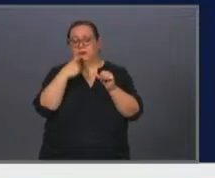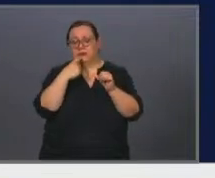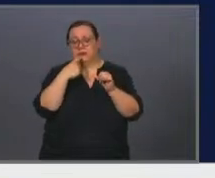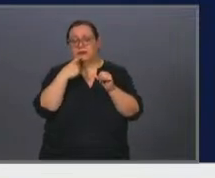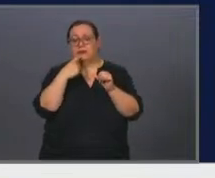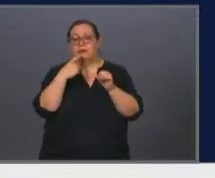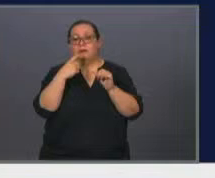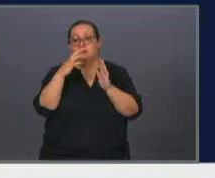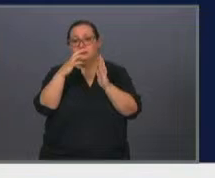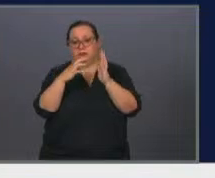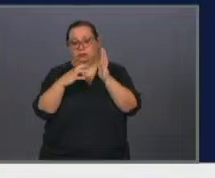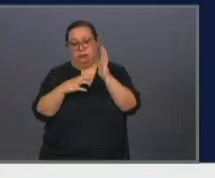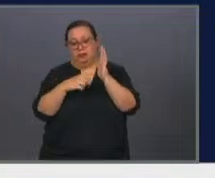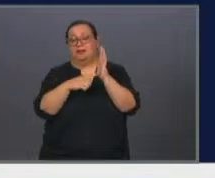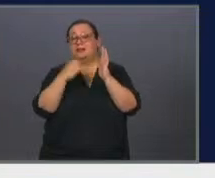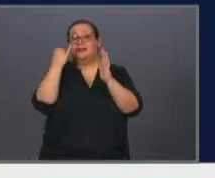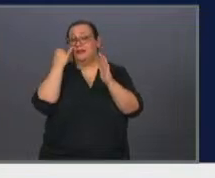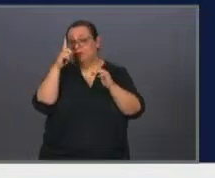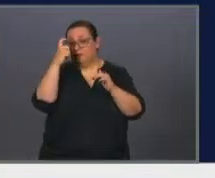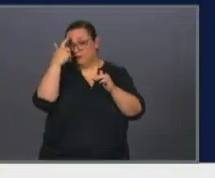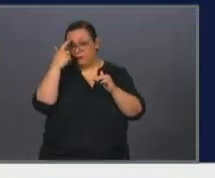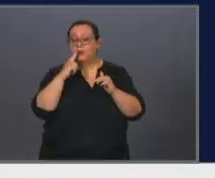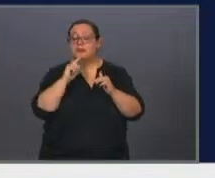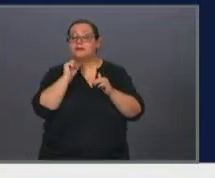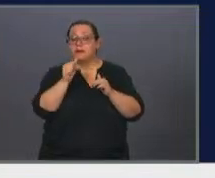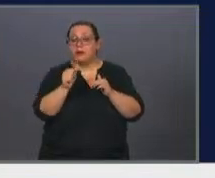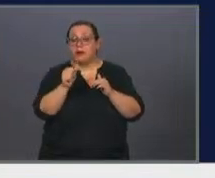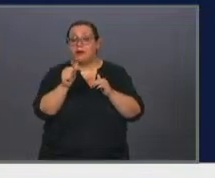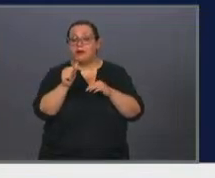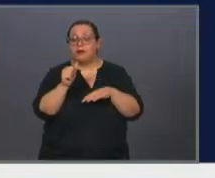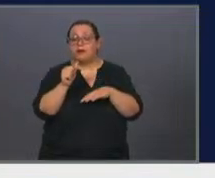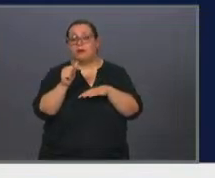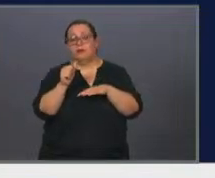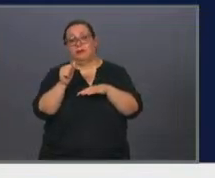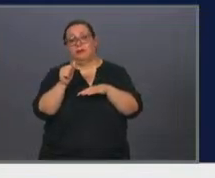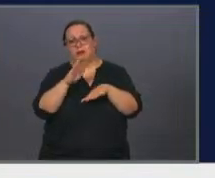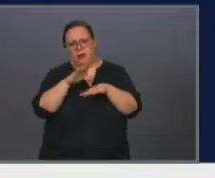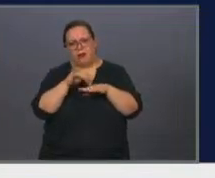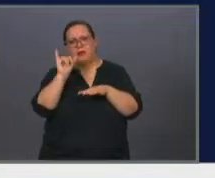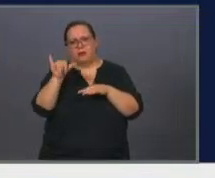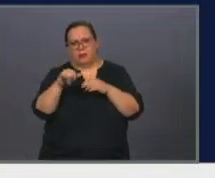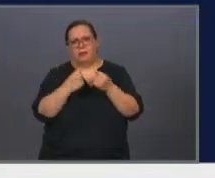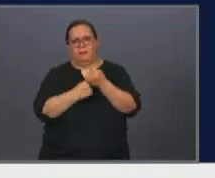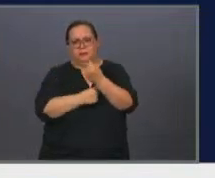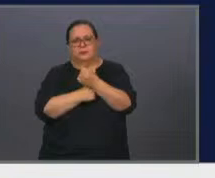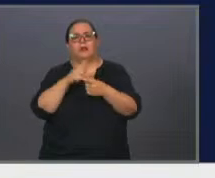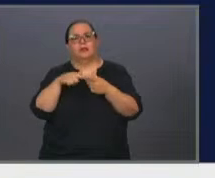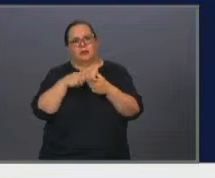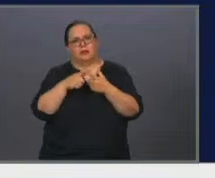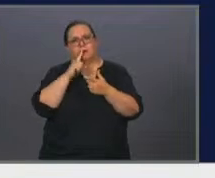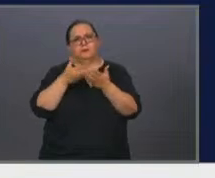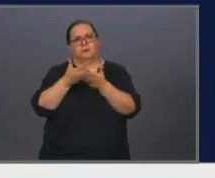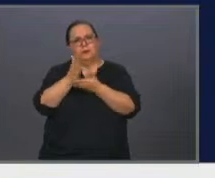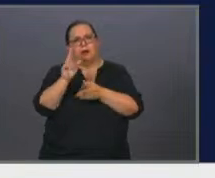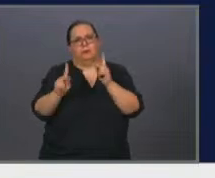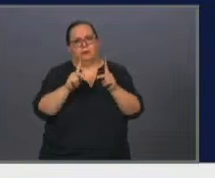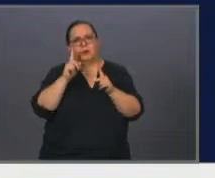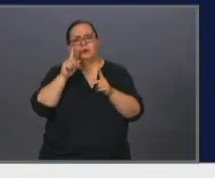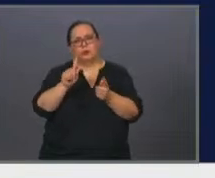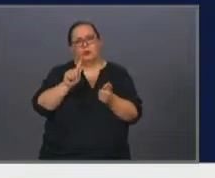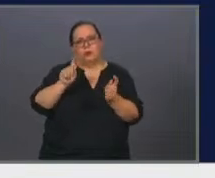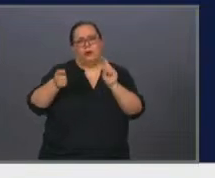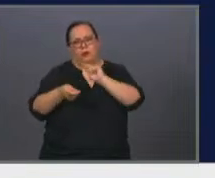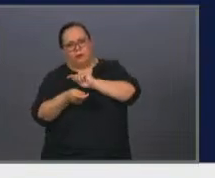if governments are not on that basis, then it's the right of the people to alter or